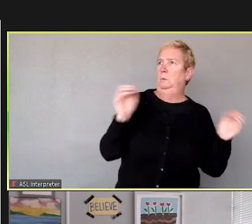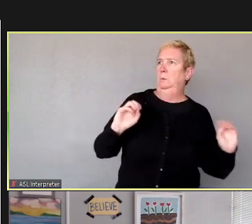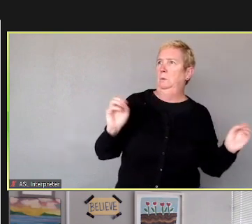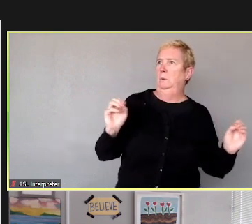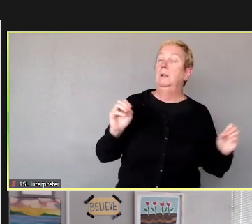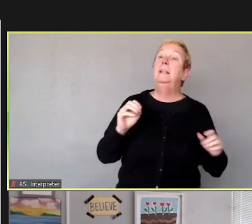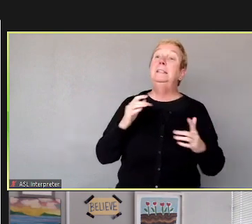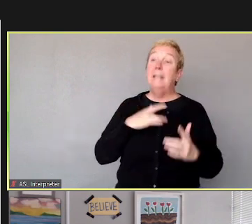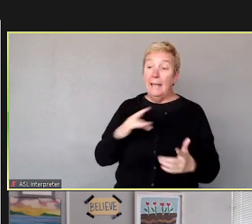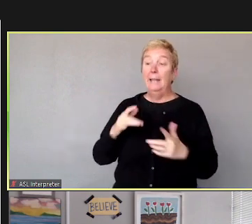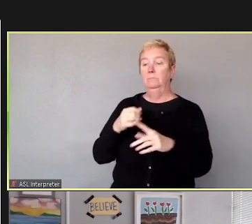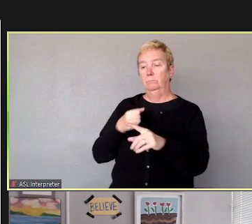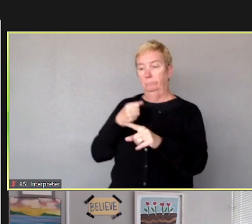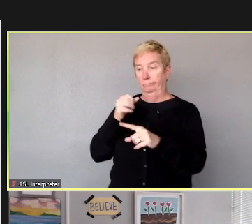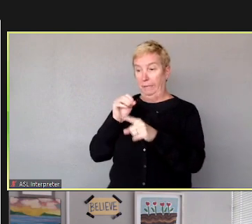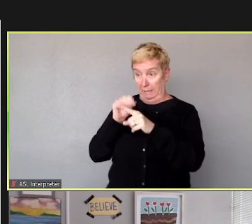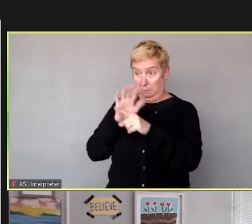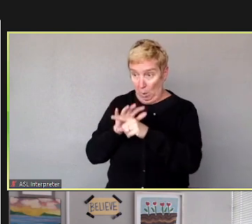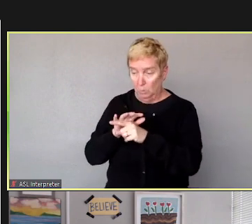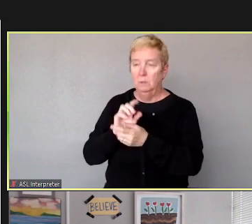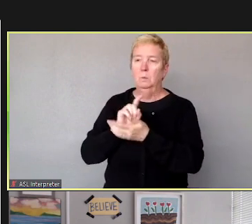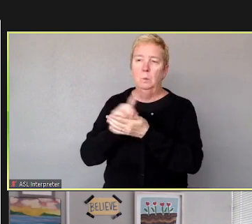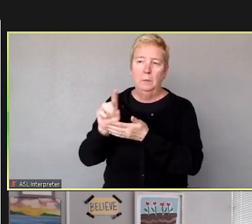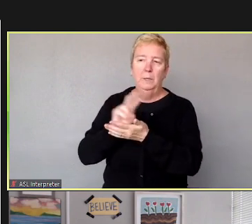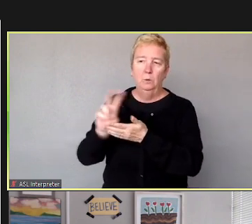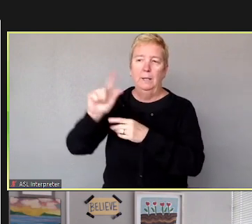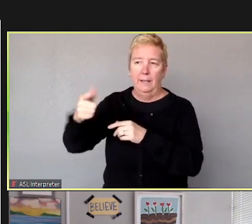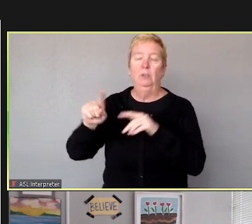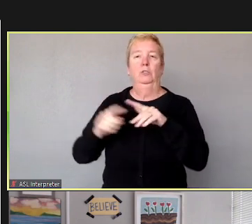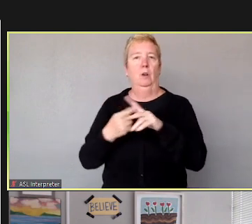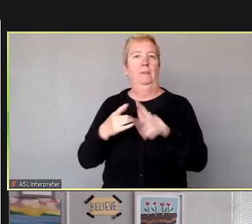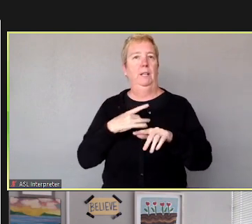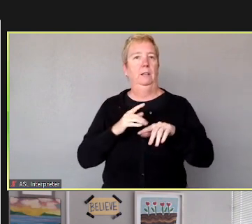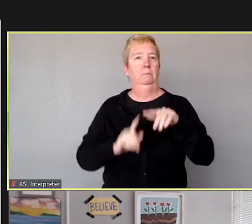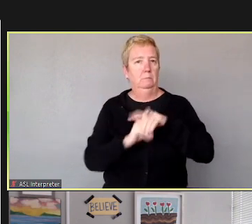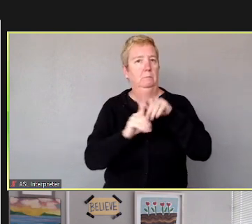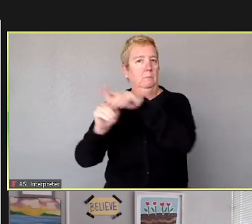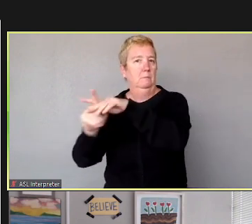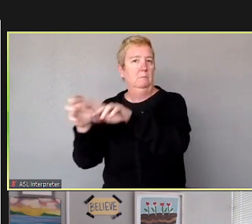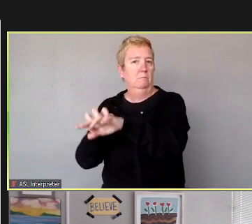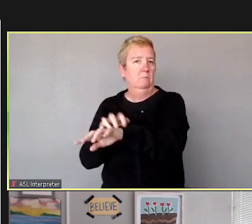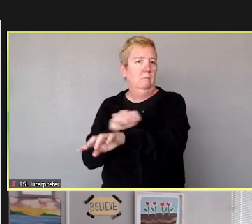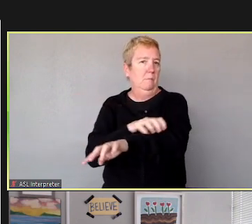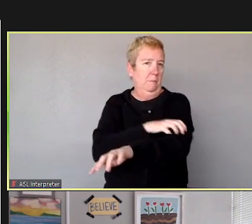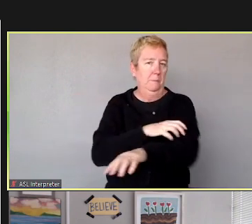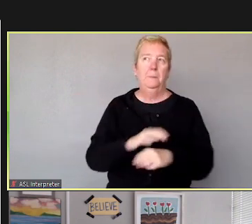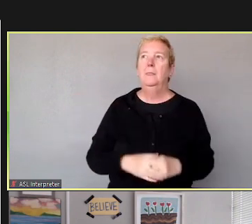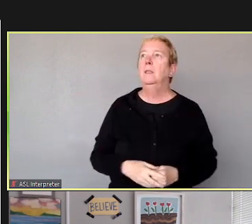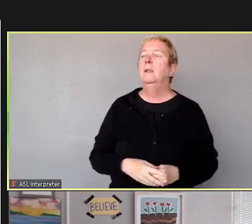after being exposed to someone with the virus. When you know it's better is that the